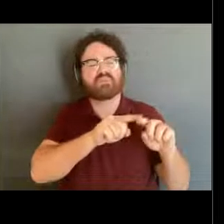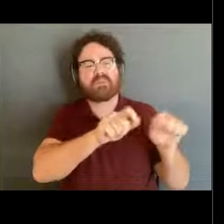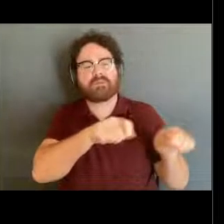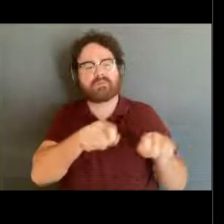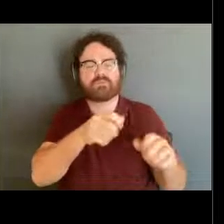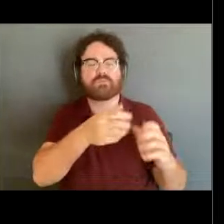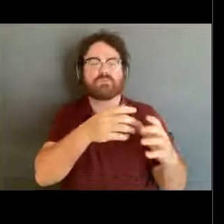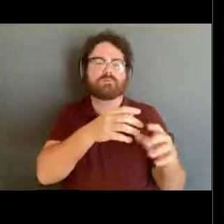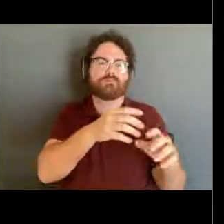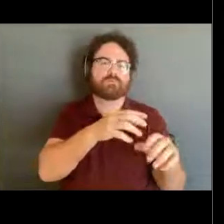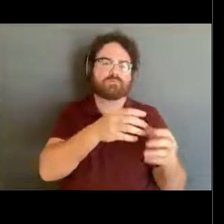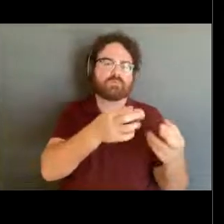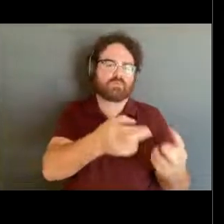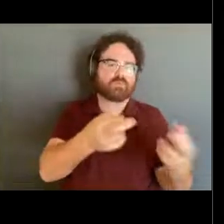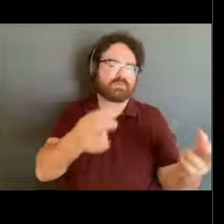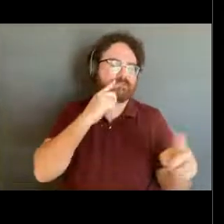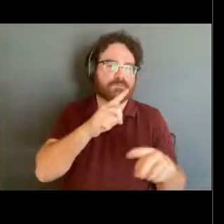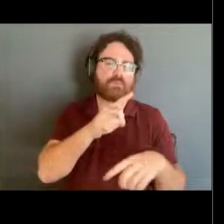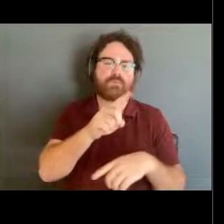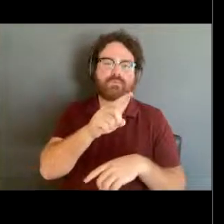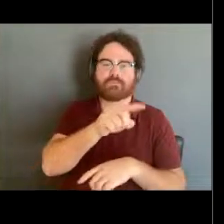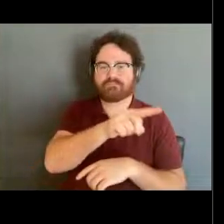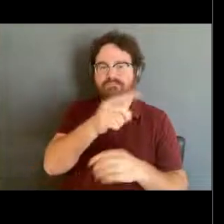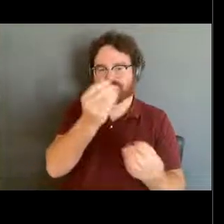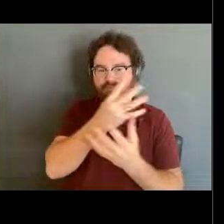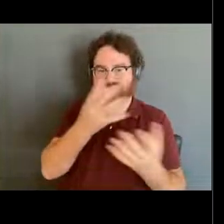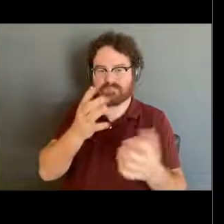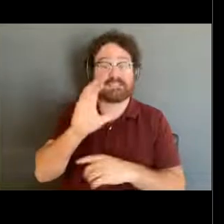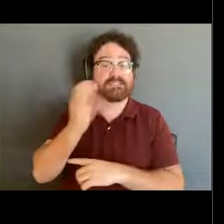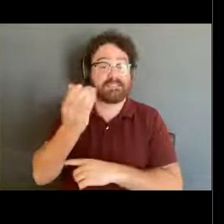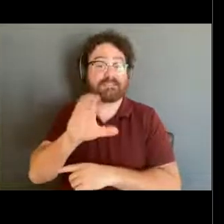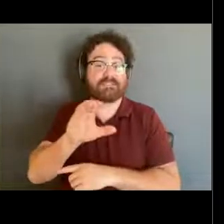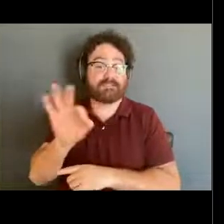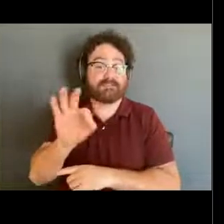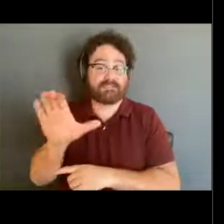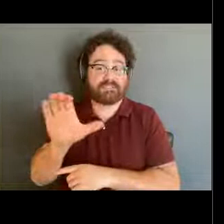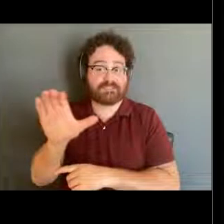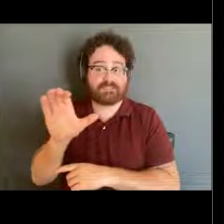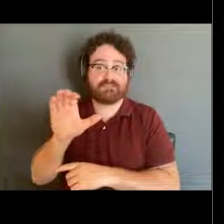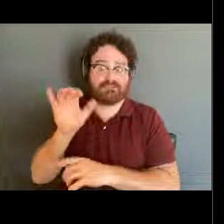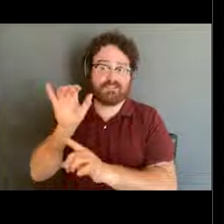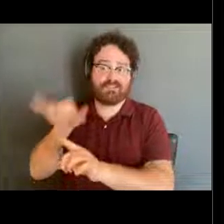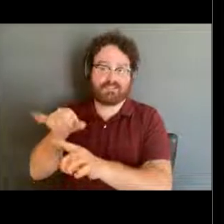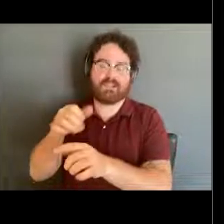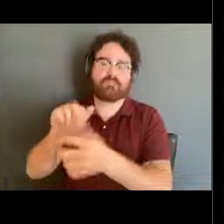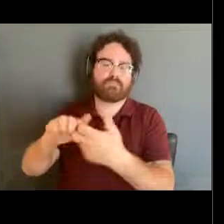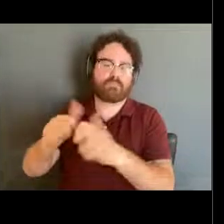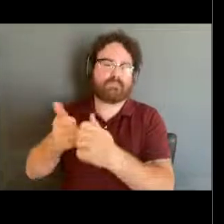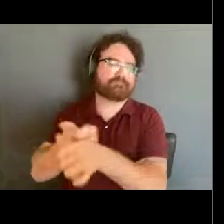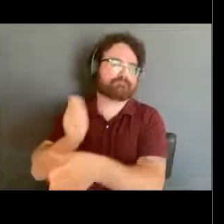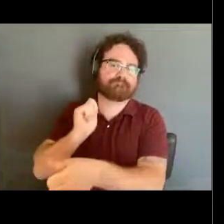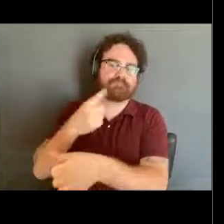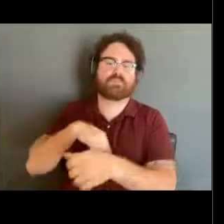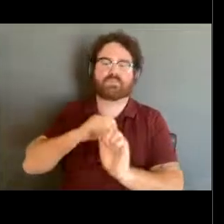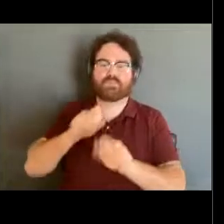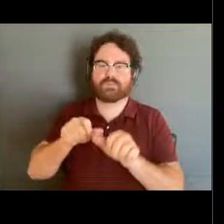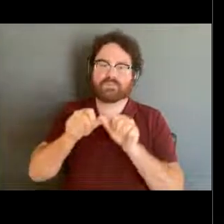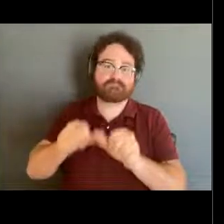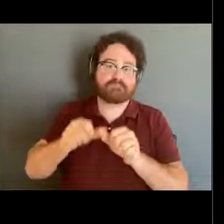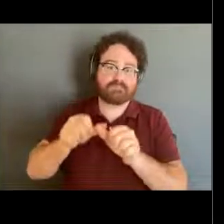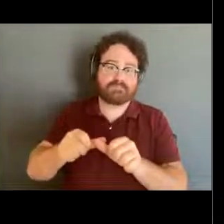it appears like the CFC-11 bullet was dodged this time, paving the way for ozone layer recovery to continue with only a small